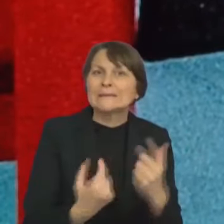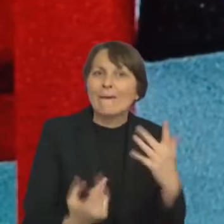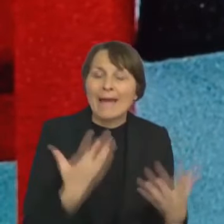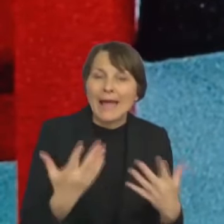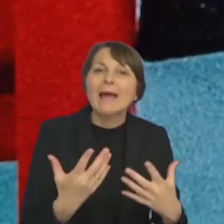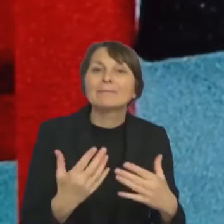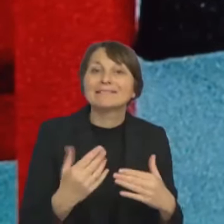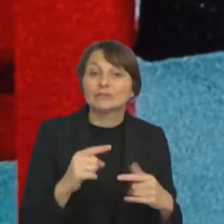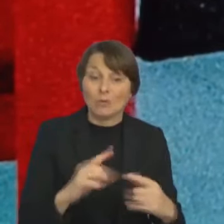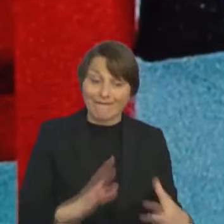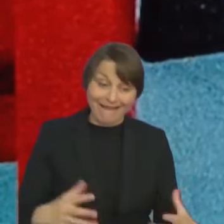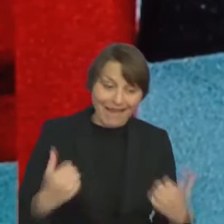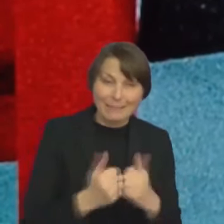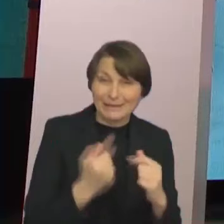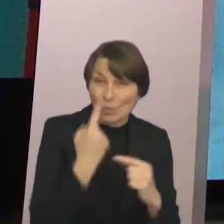the impact.